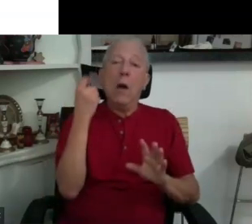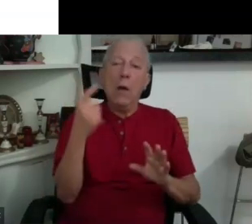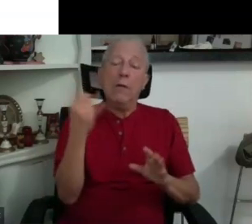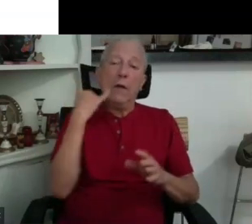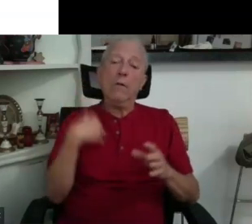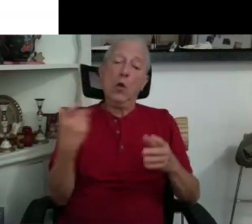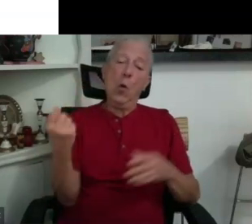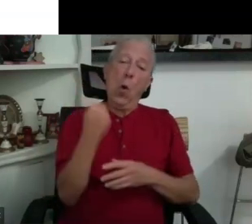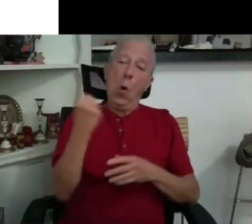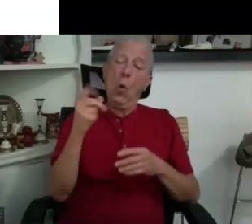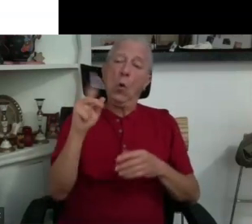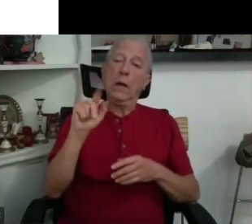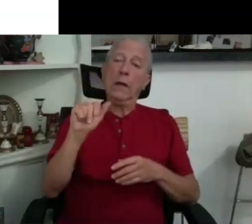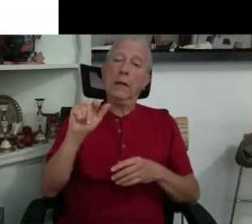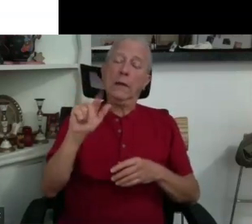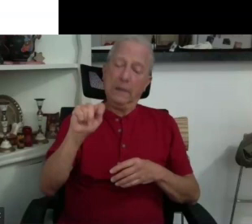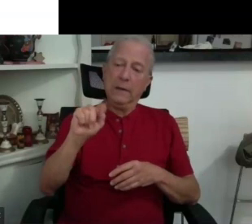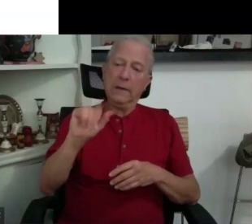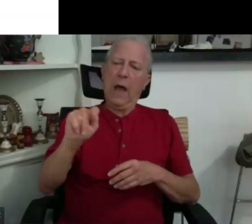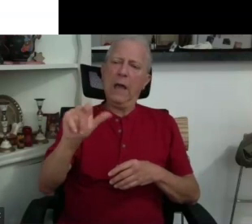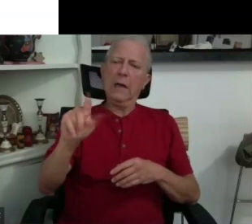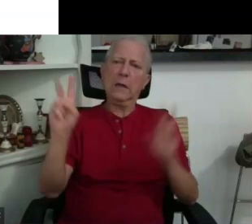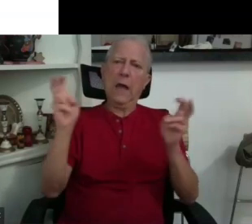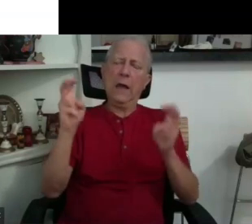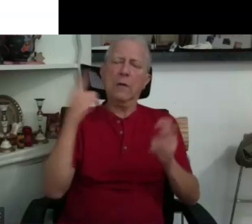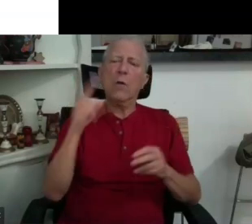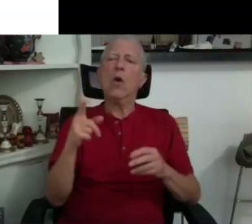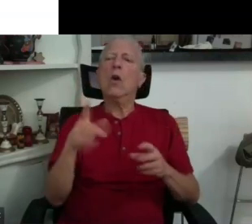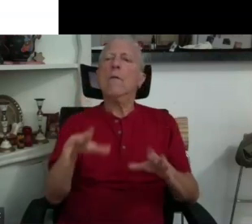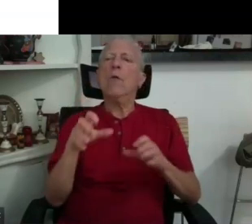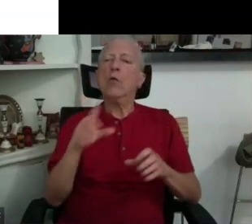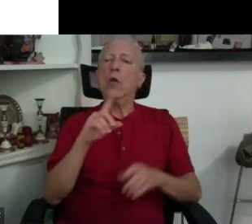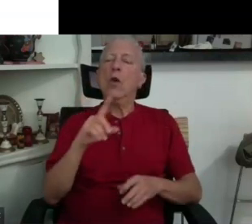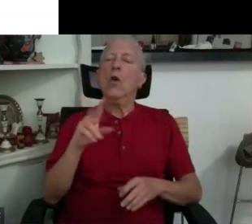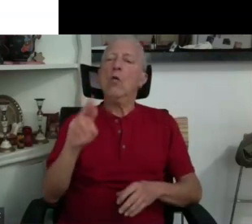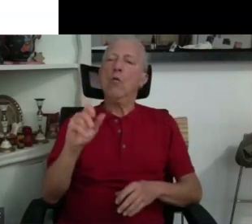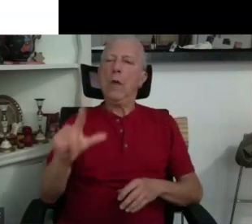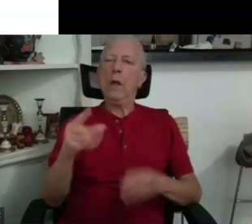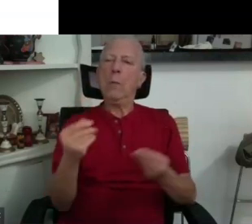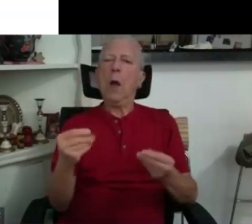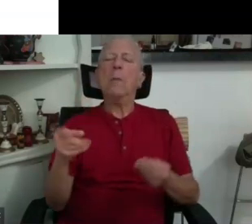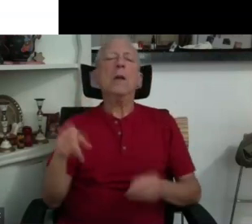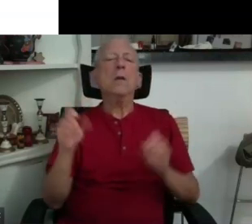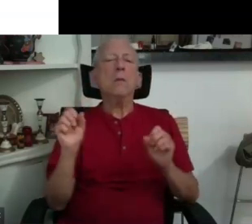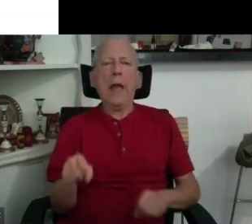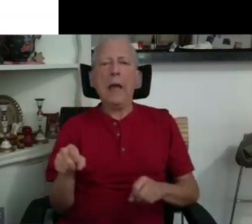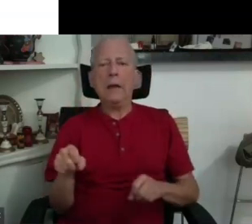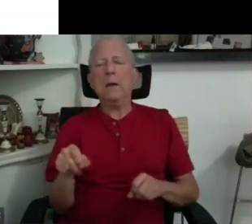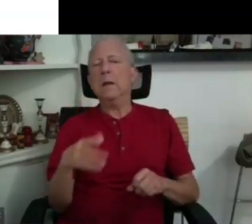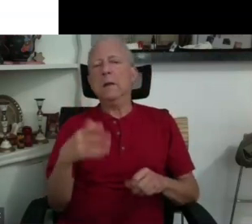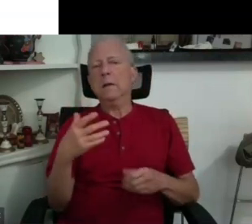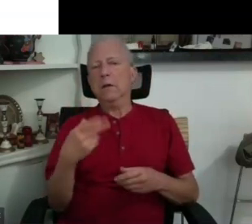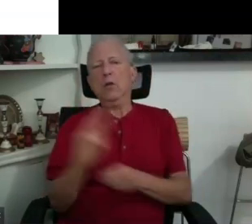title to frozen real property, it's likely you can still use and access that property, since title